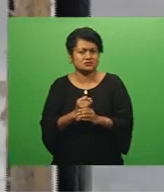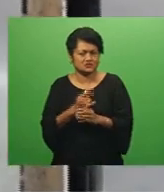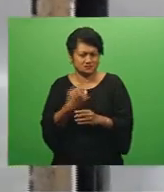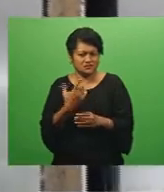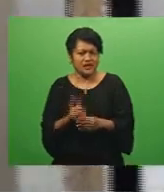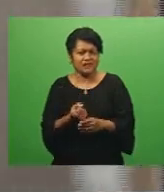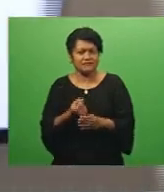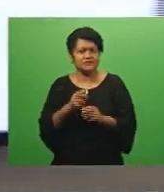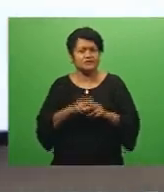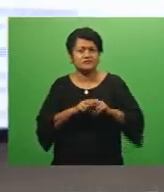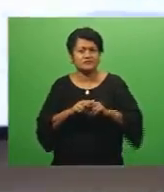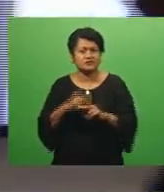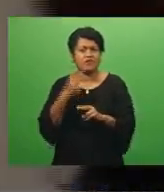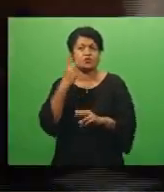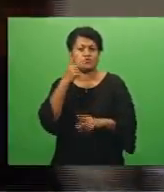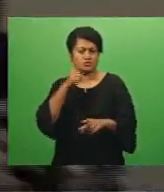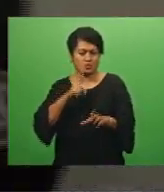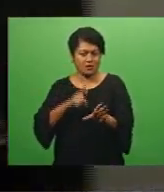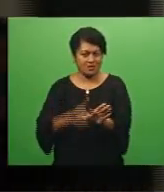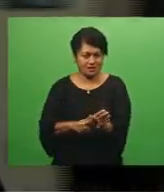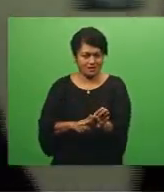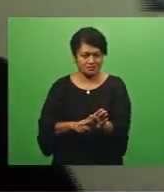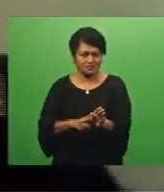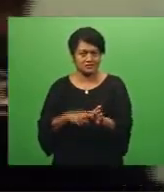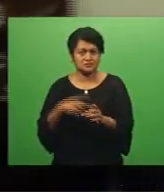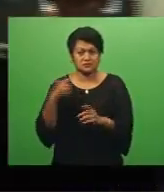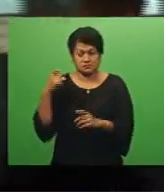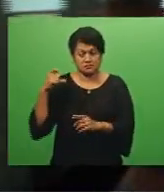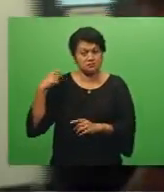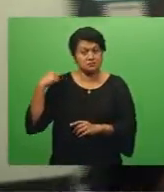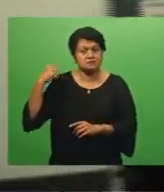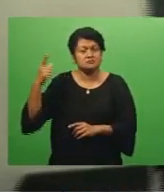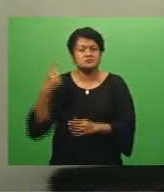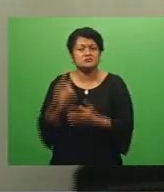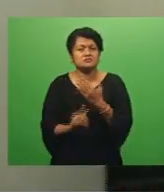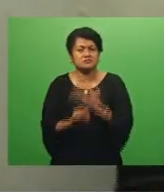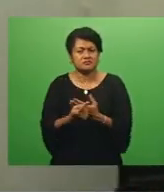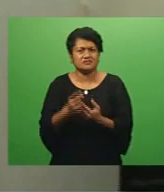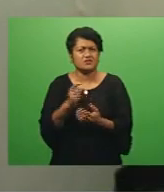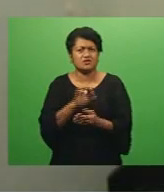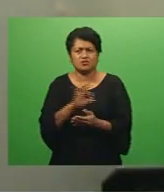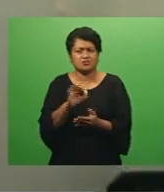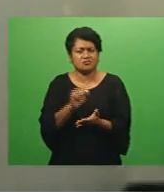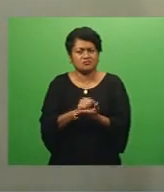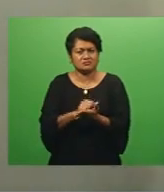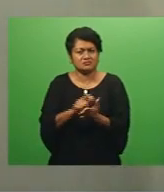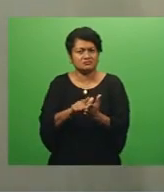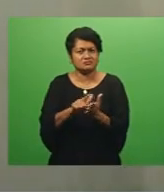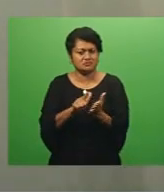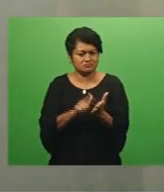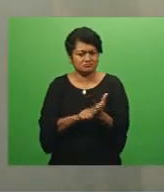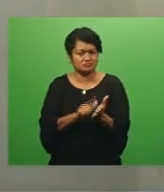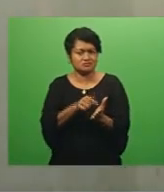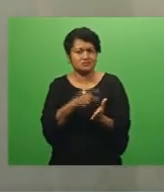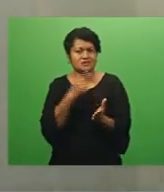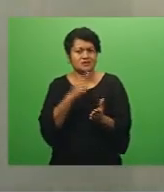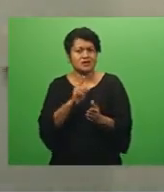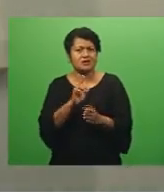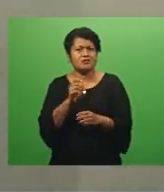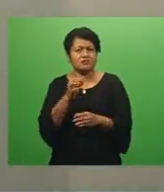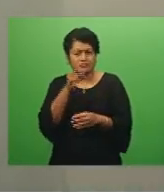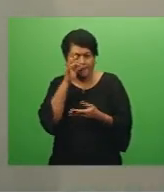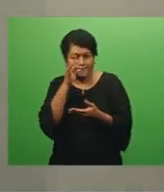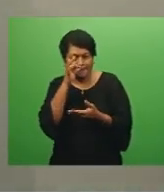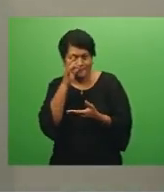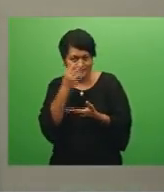years. The Canadian national is charged with 1 count of unlawful possession of illicit drugs and is now awaiting judgment by the Suva